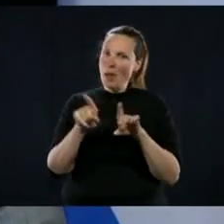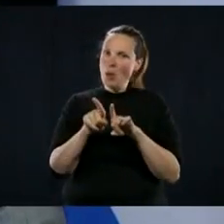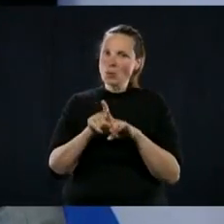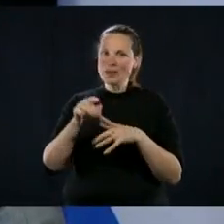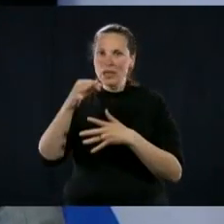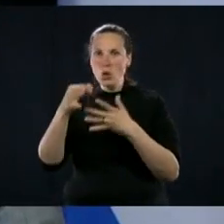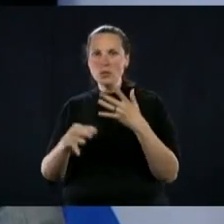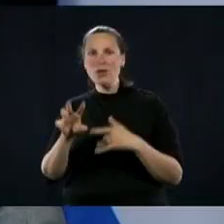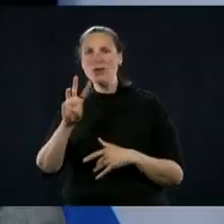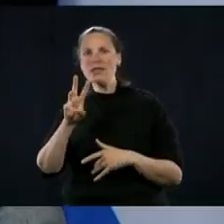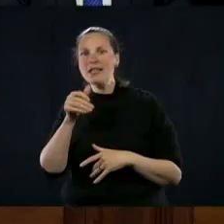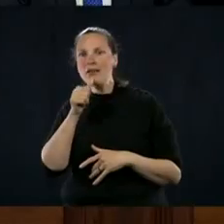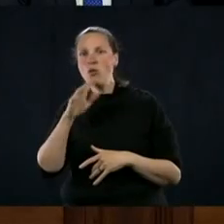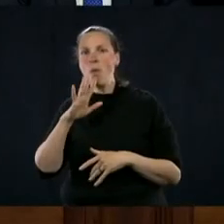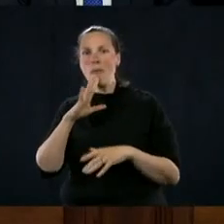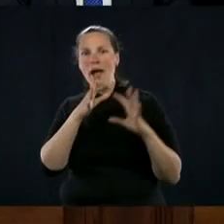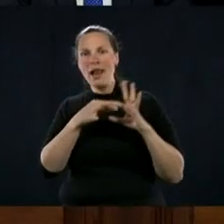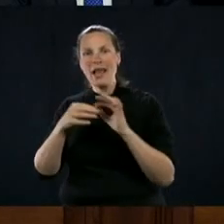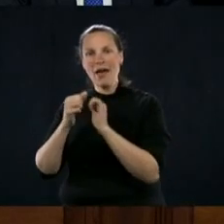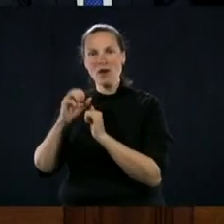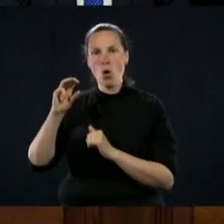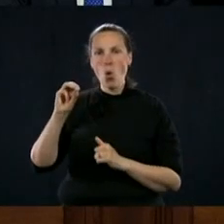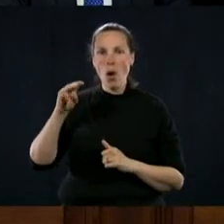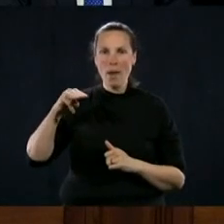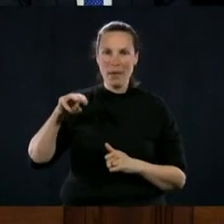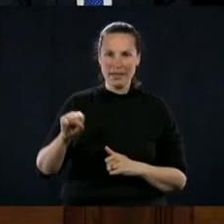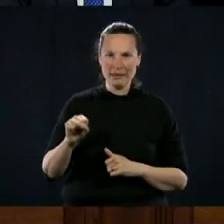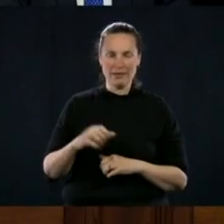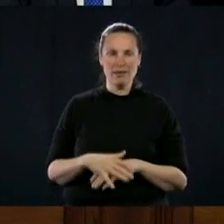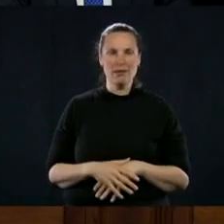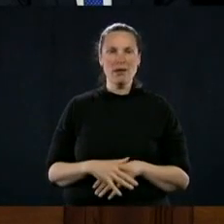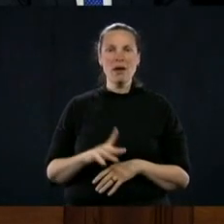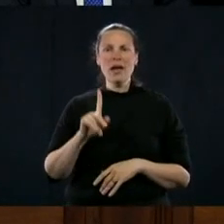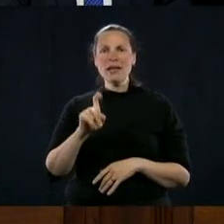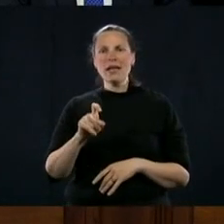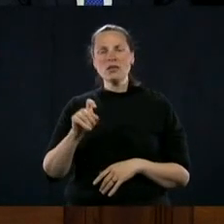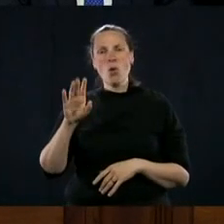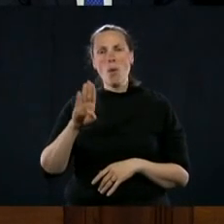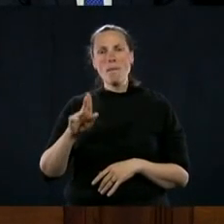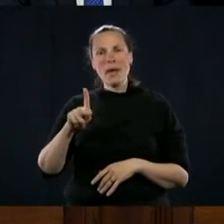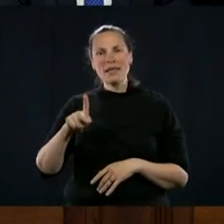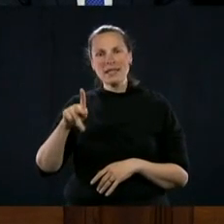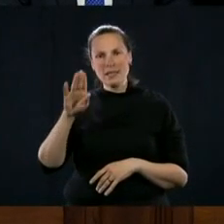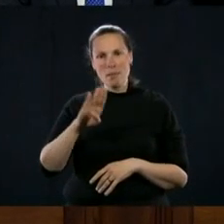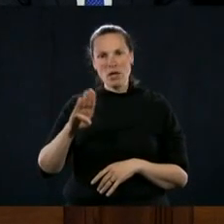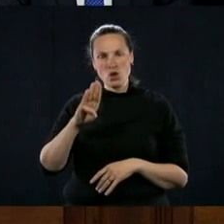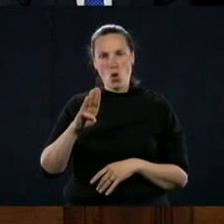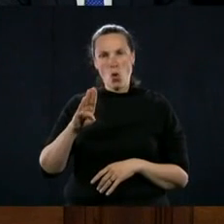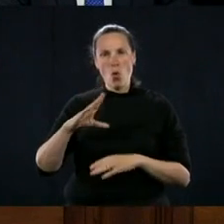transmission is. And it's very important. It is one of the conditions of the WHO.